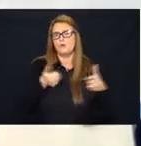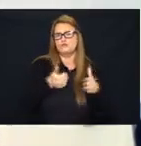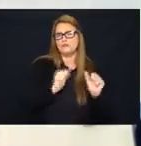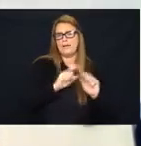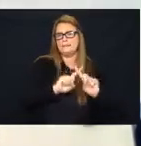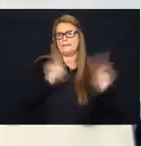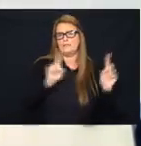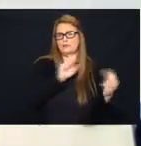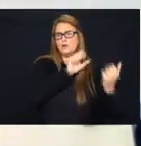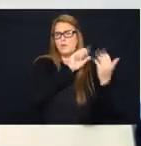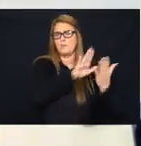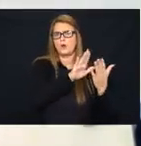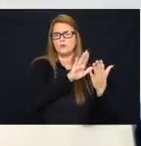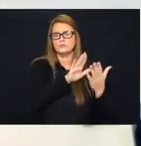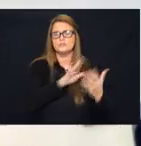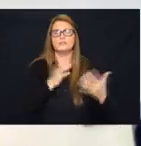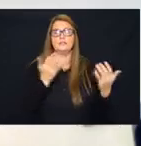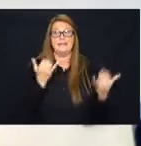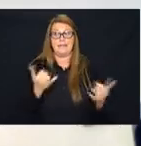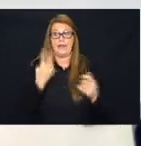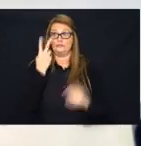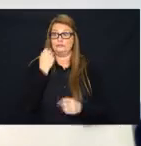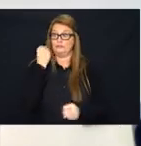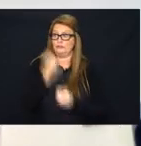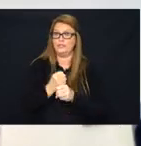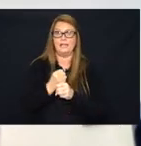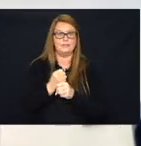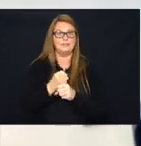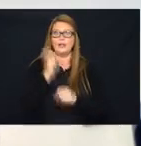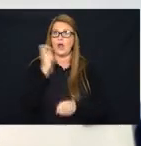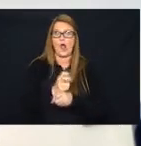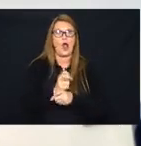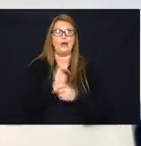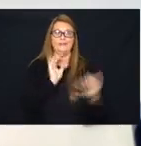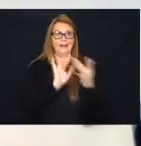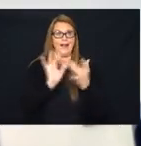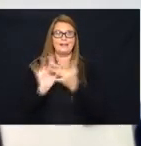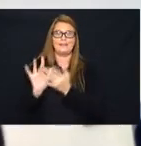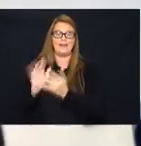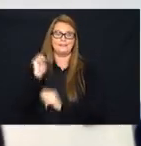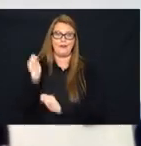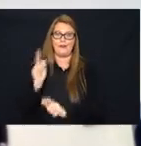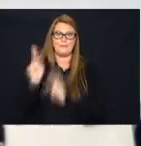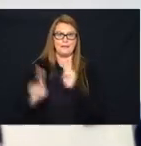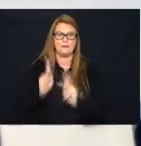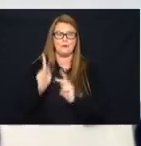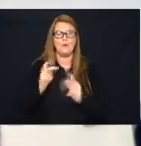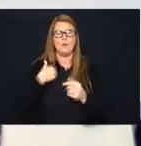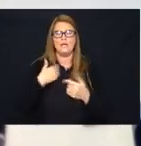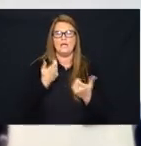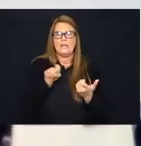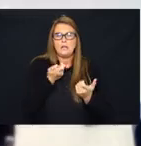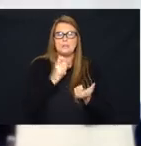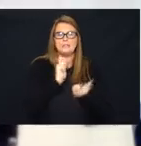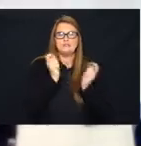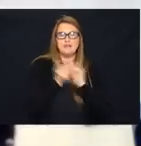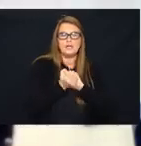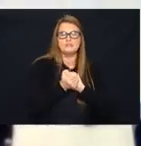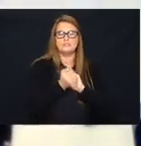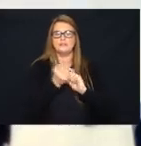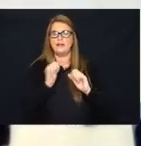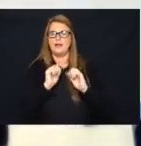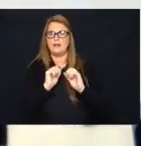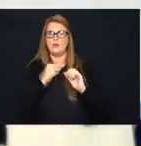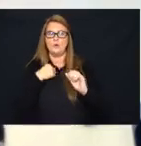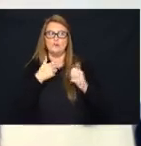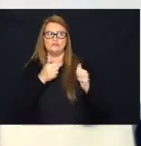it has been close to 2 years and it is getting difficult to contact everyone. So some of our efforts are shifting where we are trying to